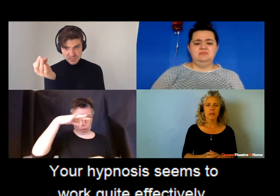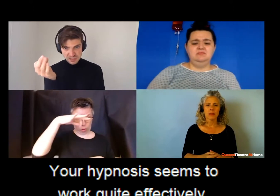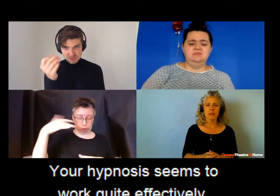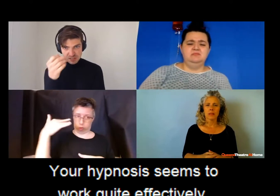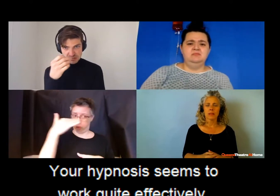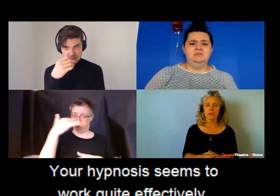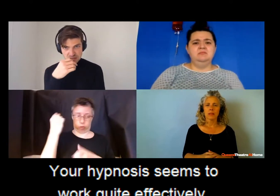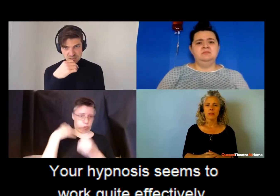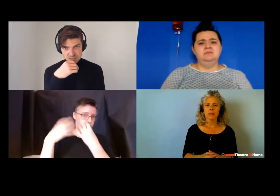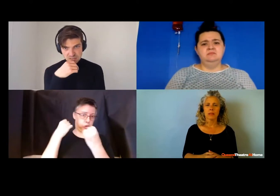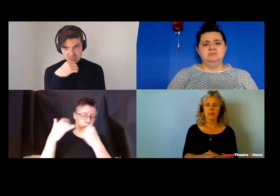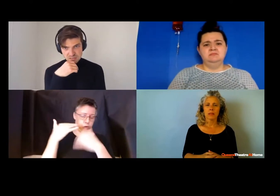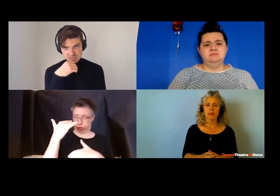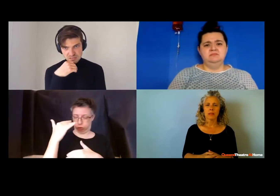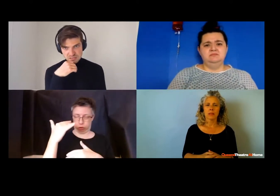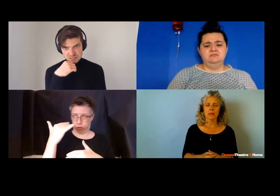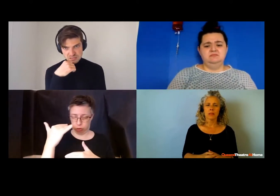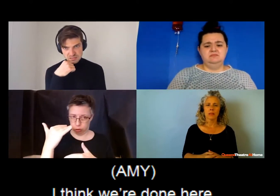quite effectively.